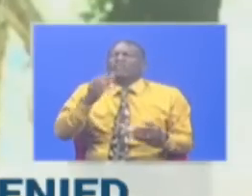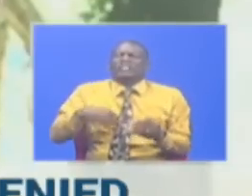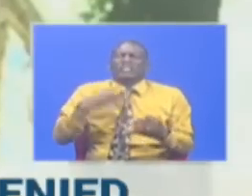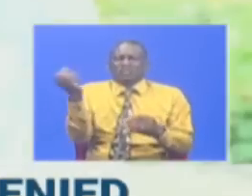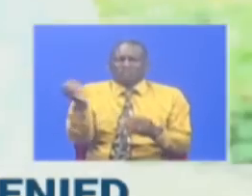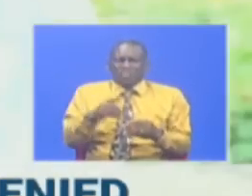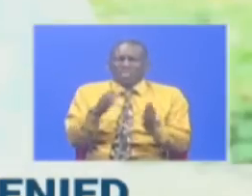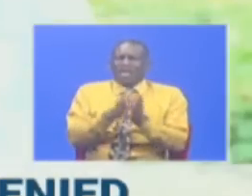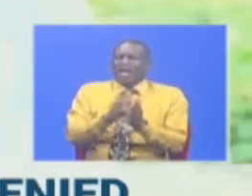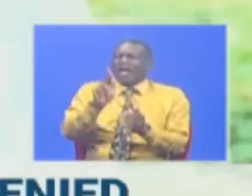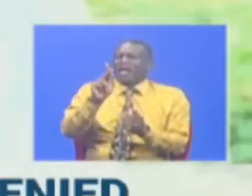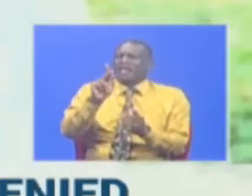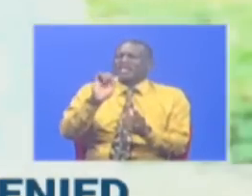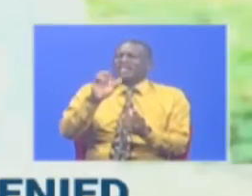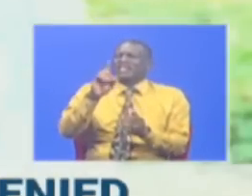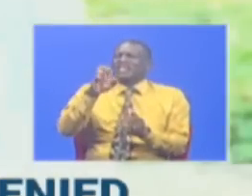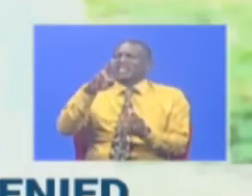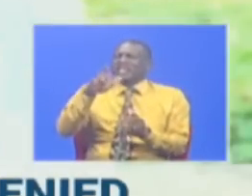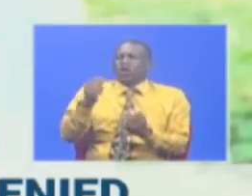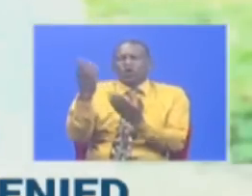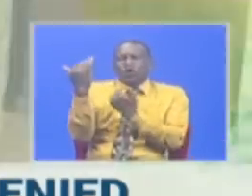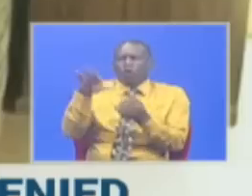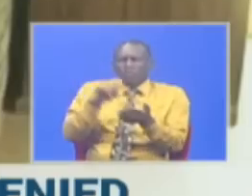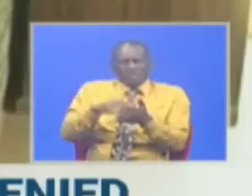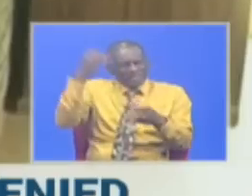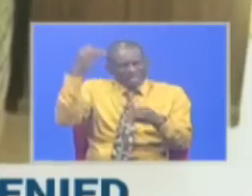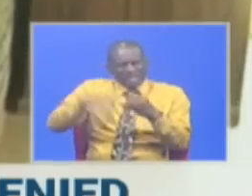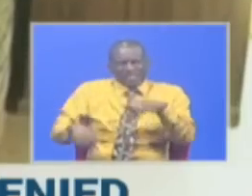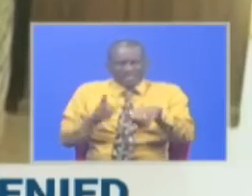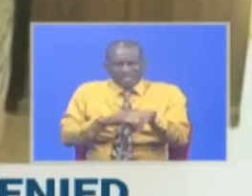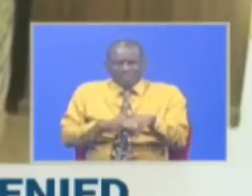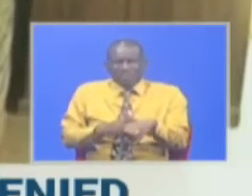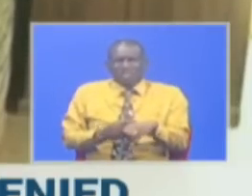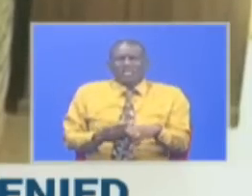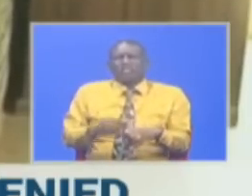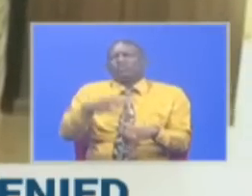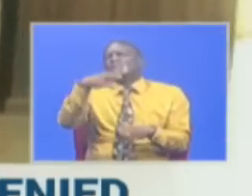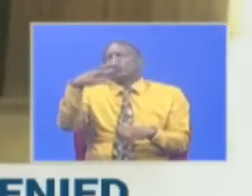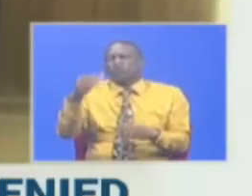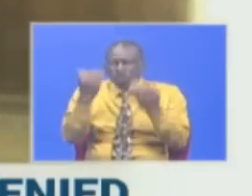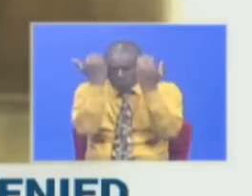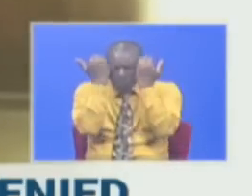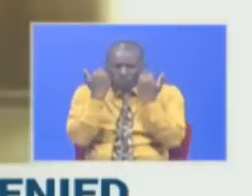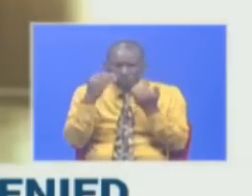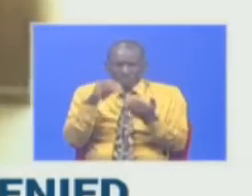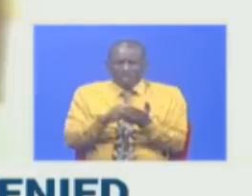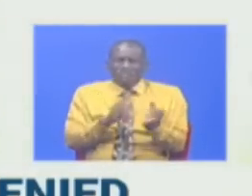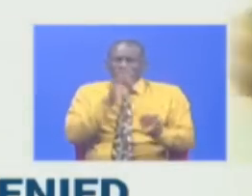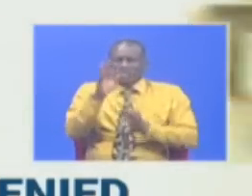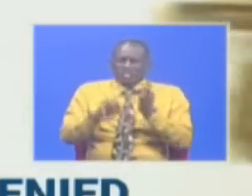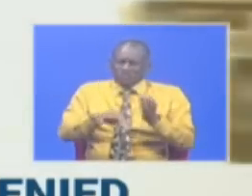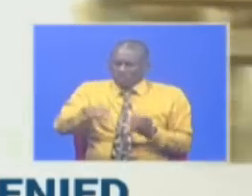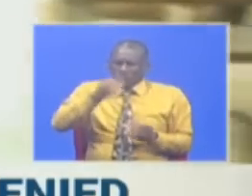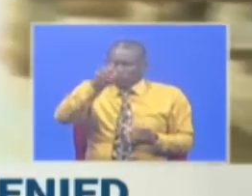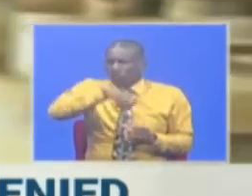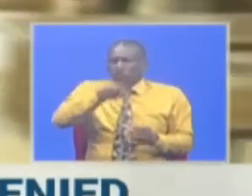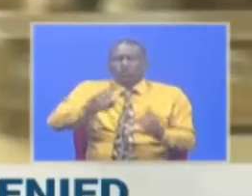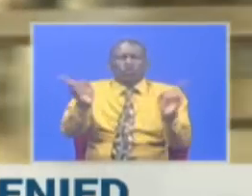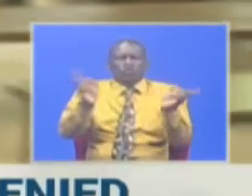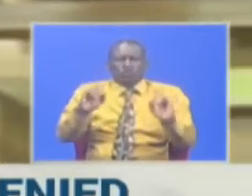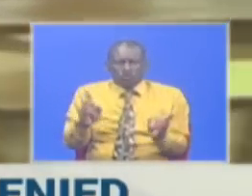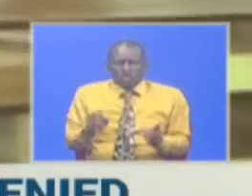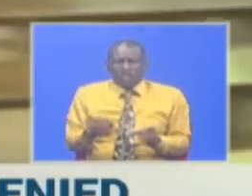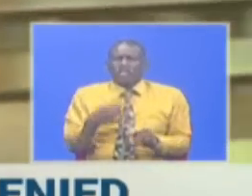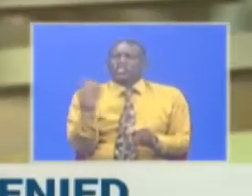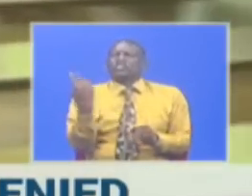hopes that this will be the last time they will be treading the corridors of justice. Whether they will be found guilty or not, they just